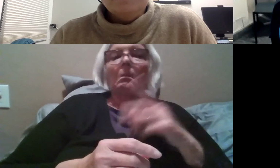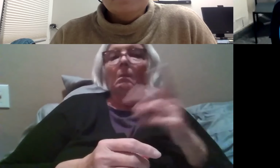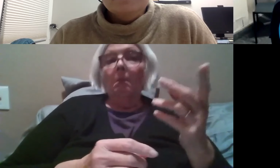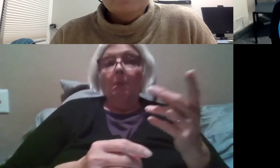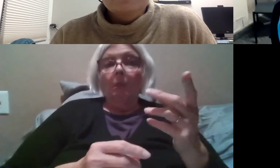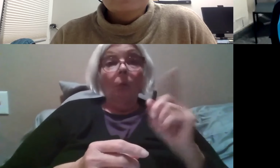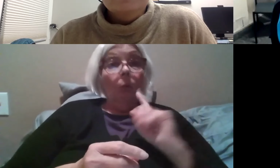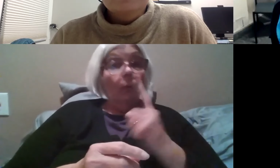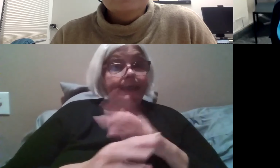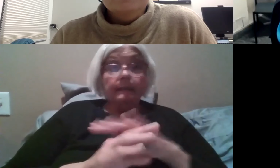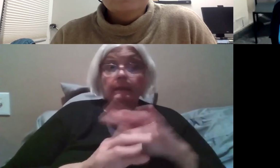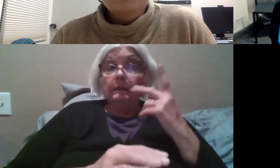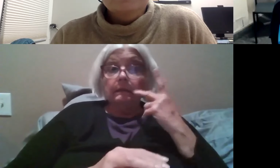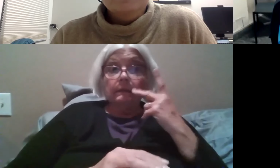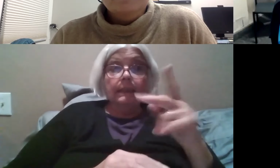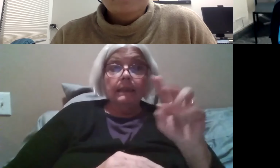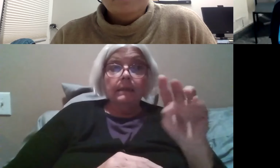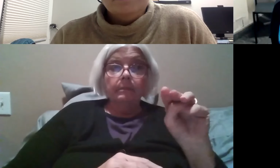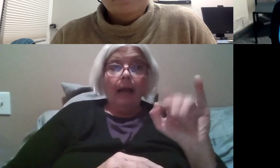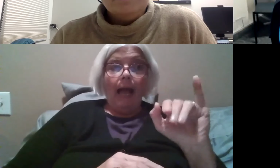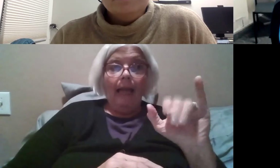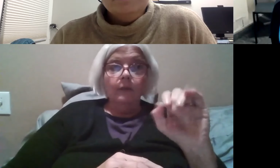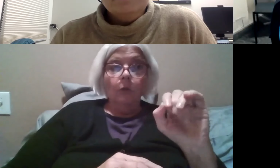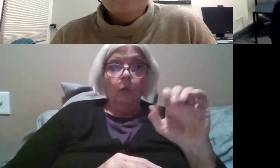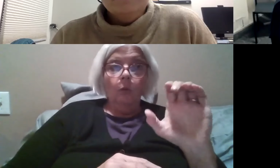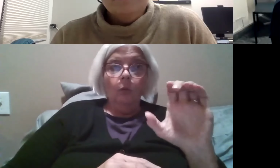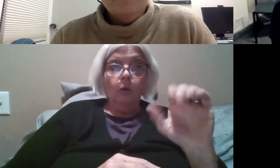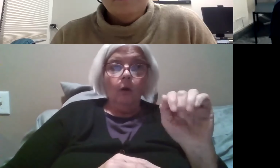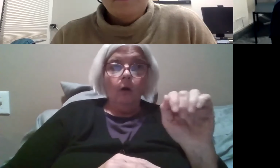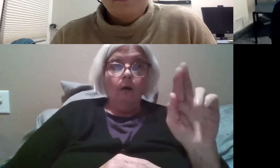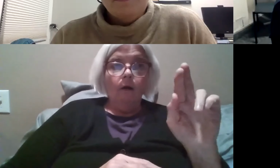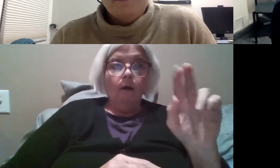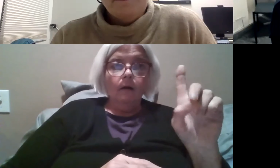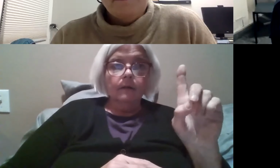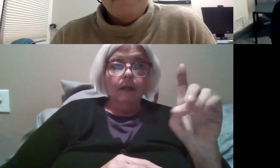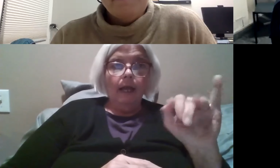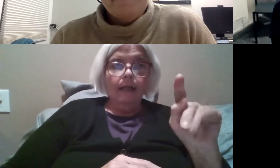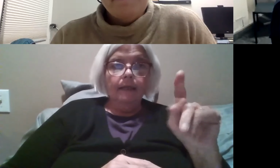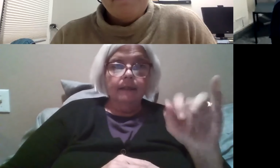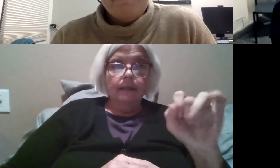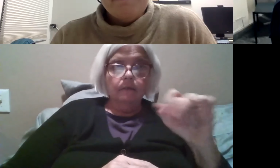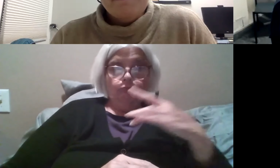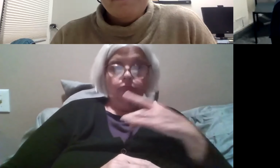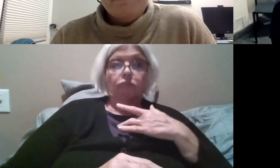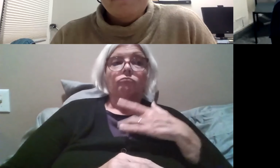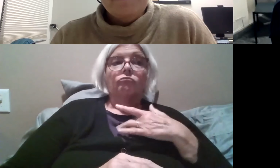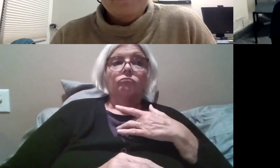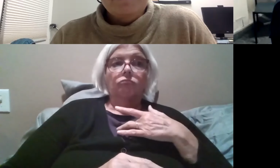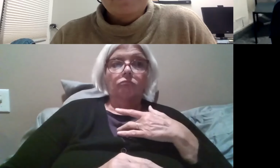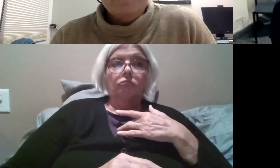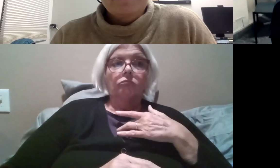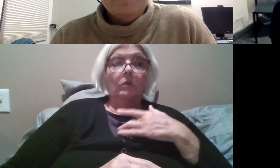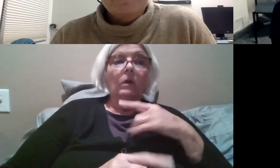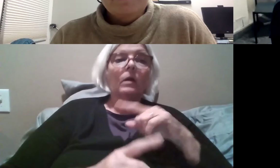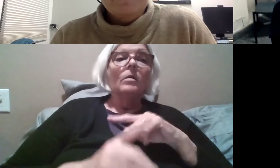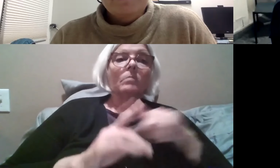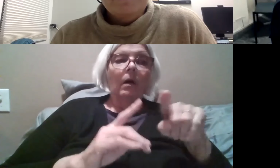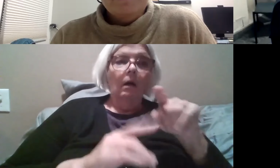risk and benefit. So one of the things that they didn't really take into account in that modeling was